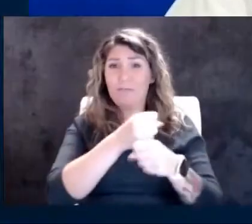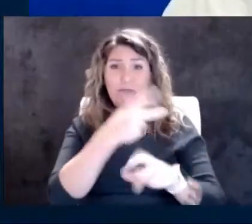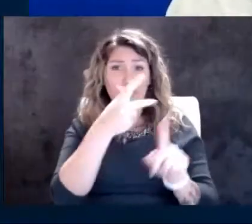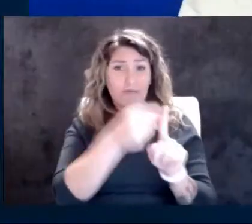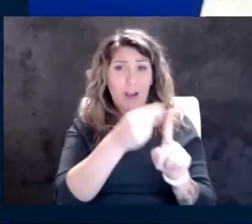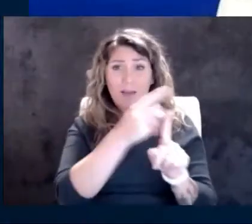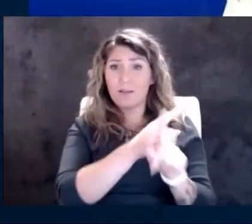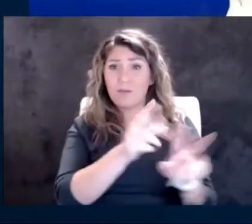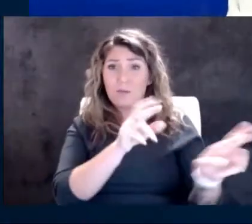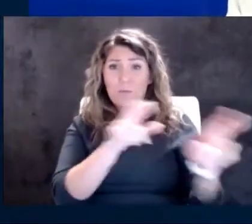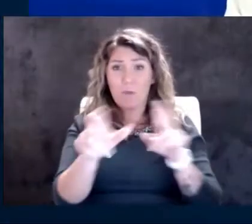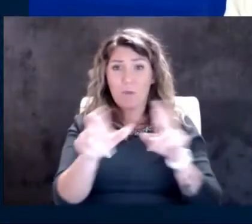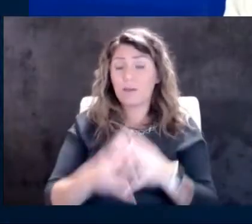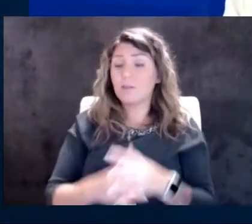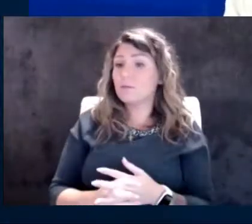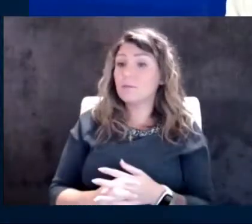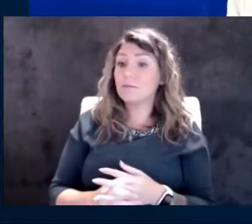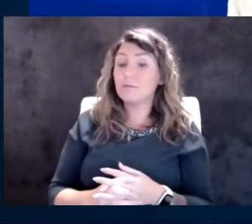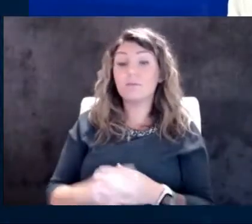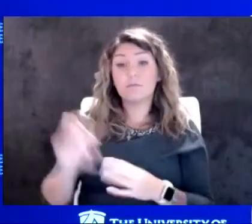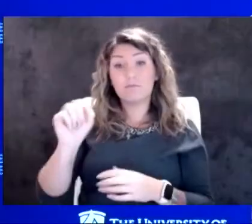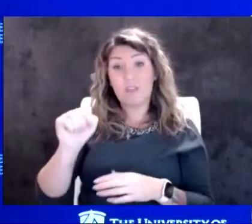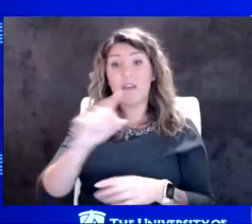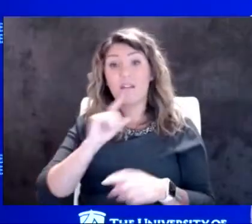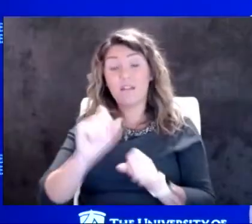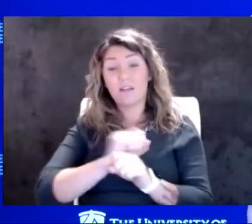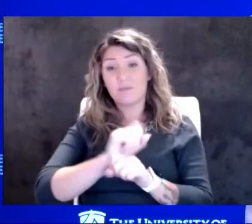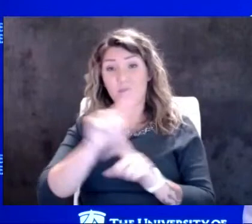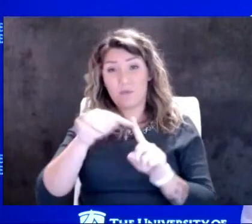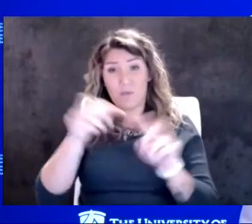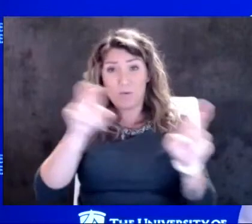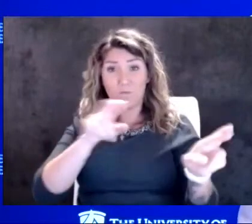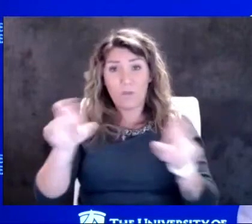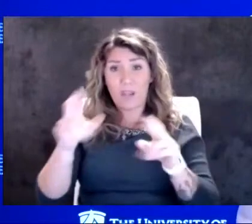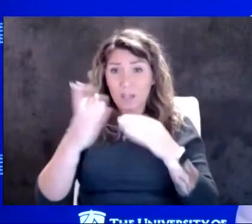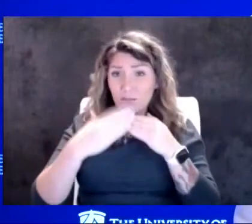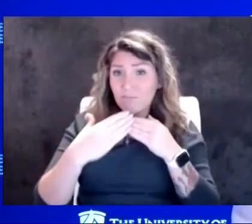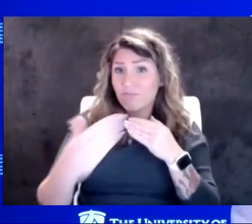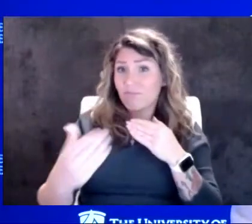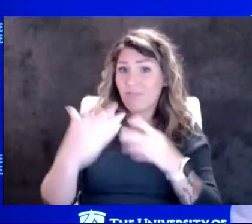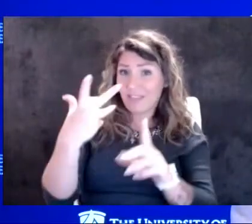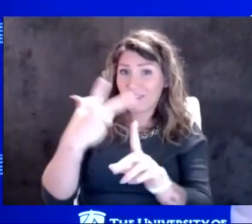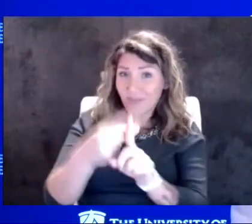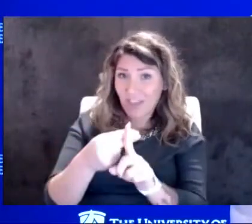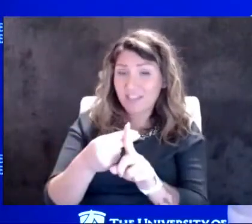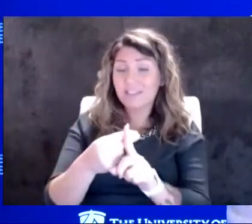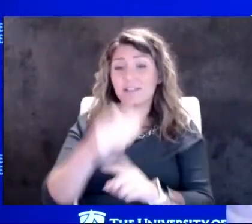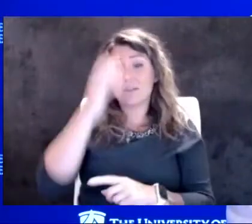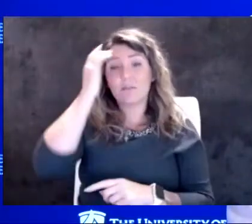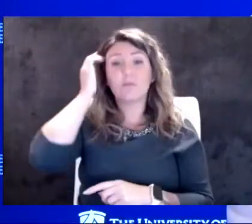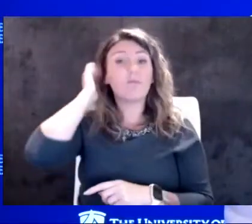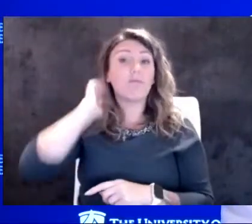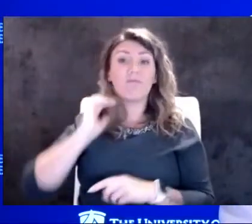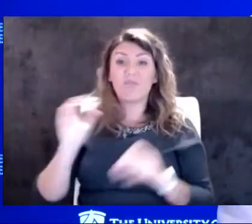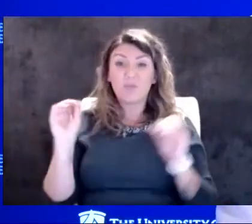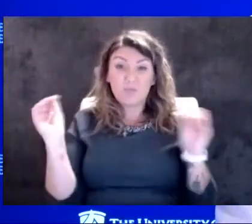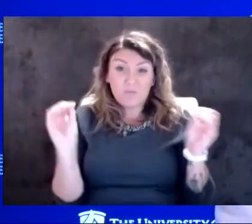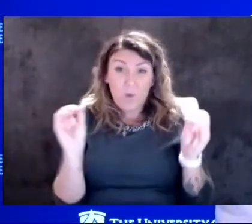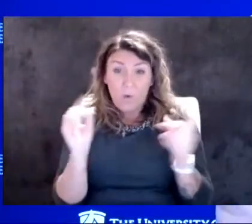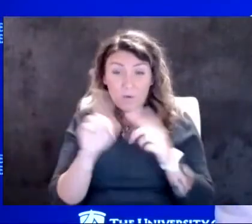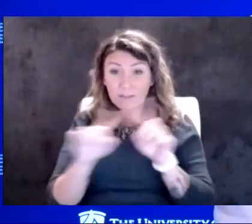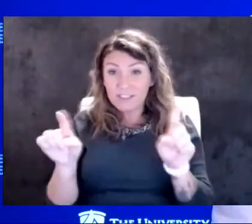Hawk? Yeah, absolutely. As soon as you're able to, go get the vaccine. Again, there's really no difference in a few weeks